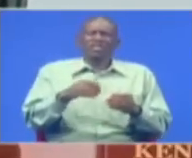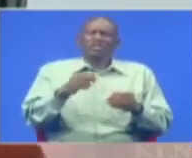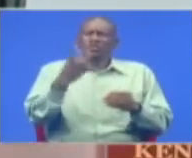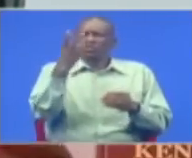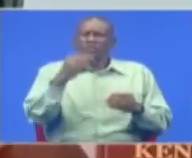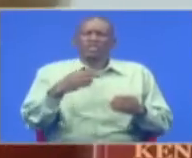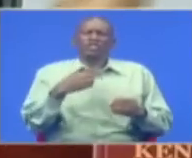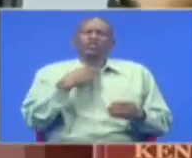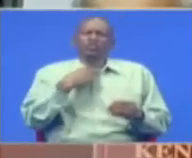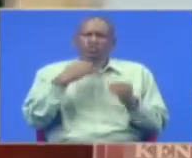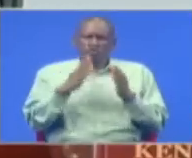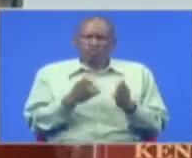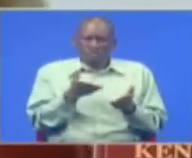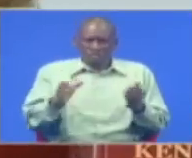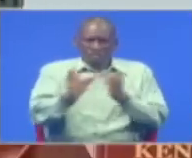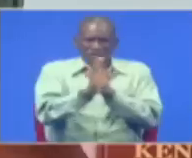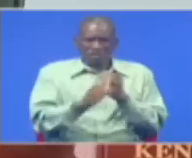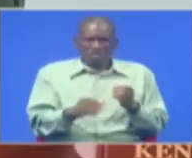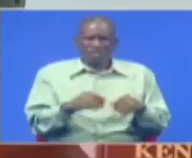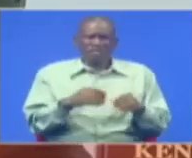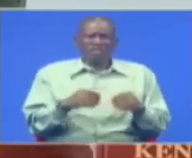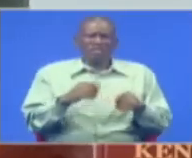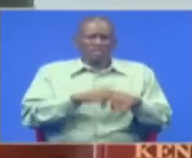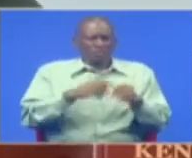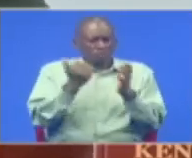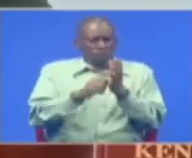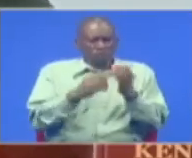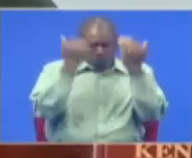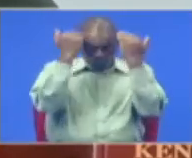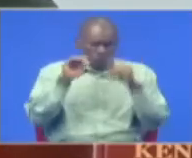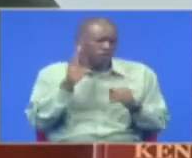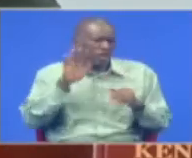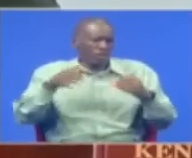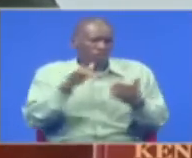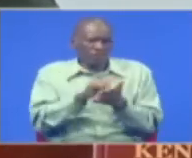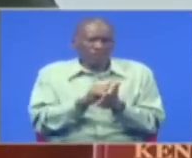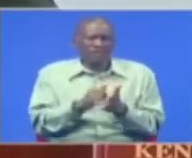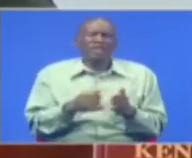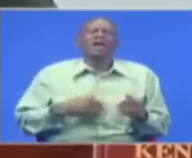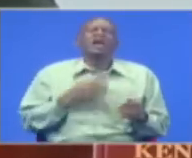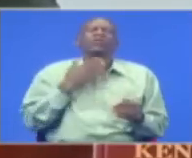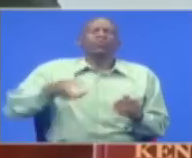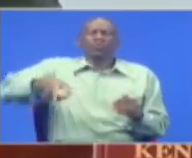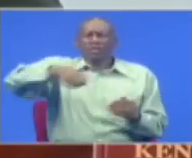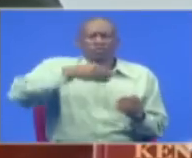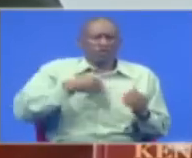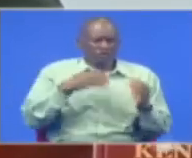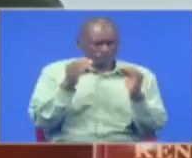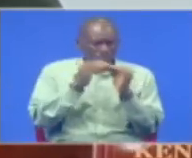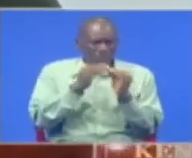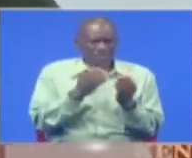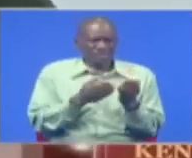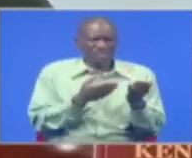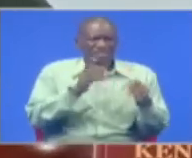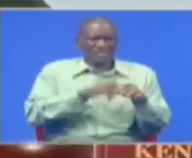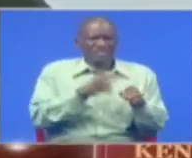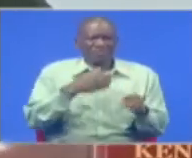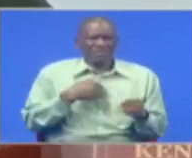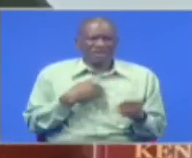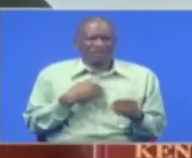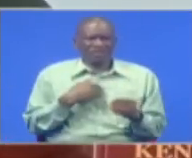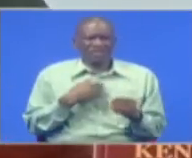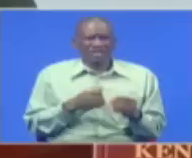We hear about them when there are disputes in court, but I would want us to have occasion when they are having their normal